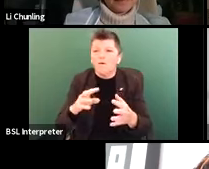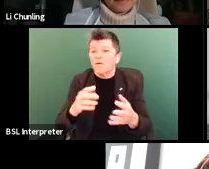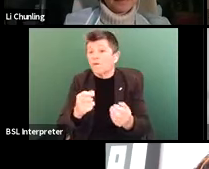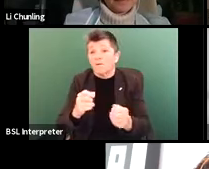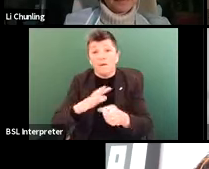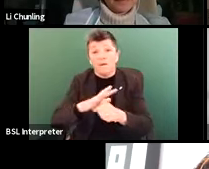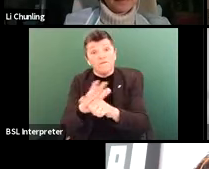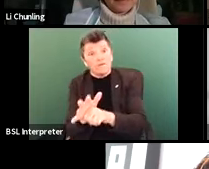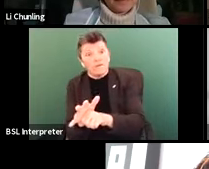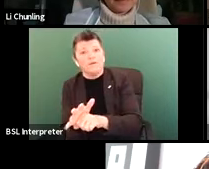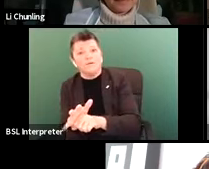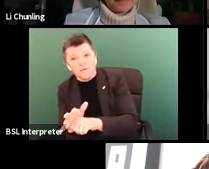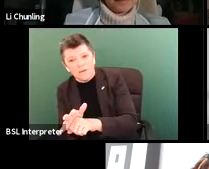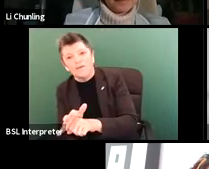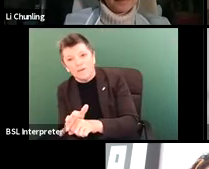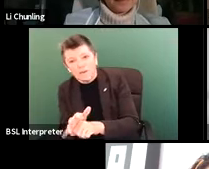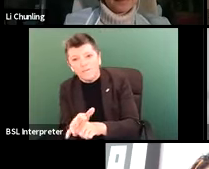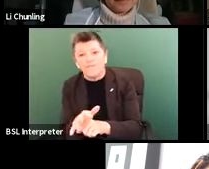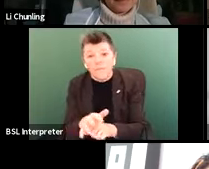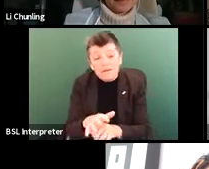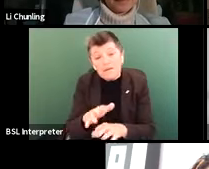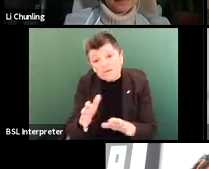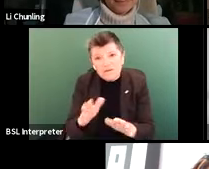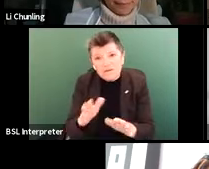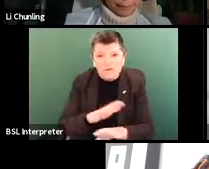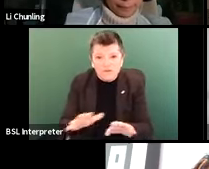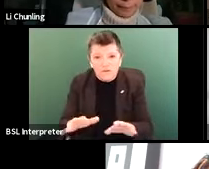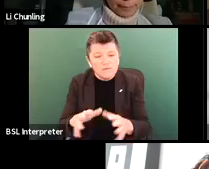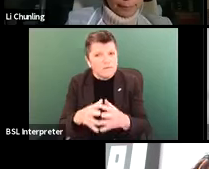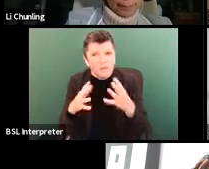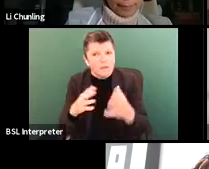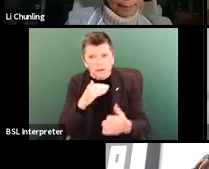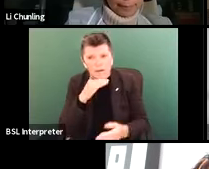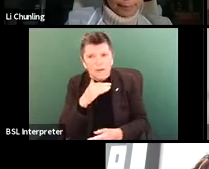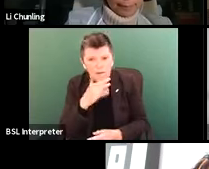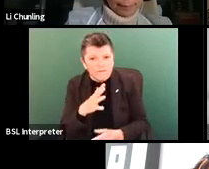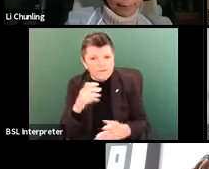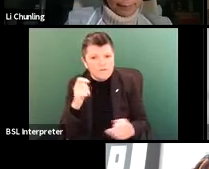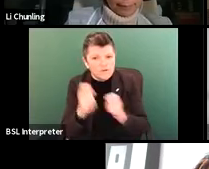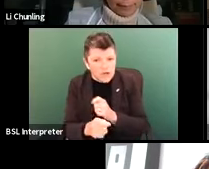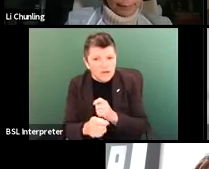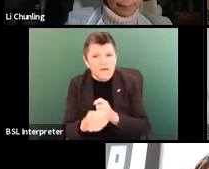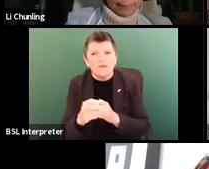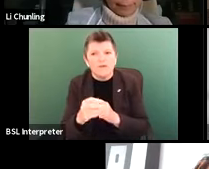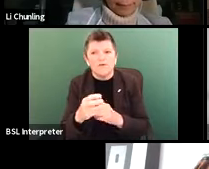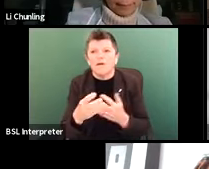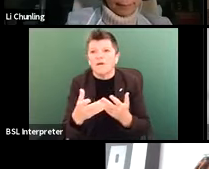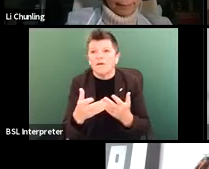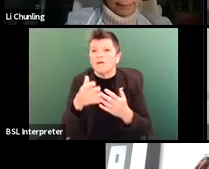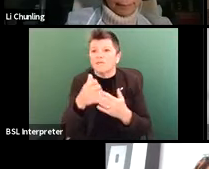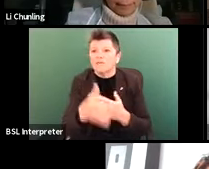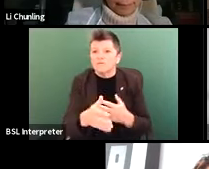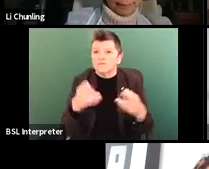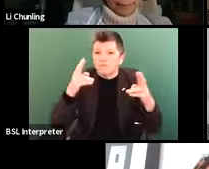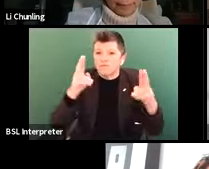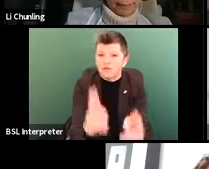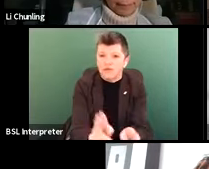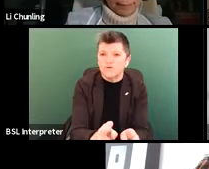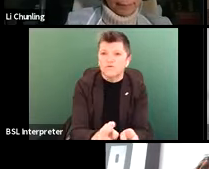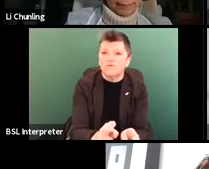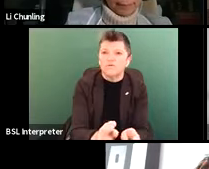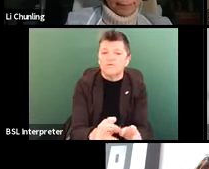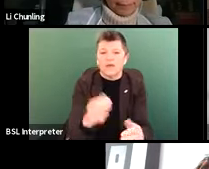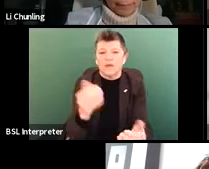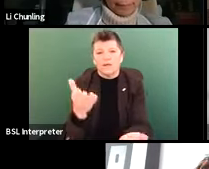COVID-19 is certainly too modest to change something in the direction of reduction of